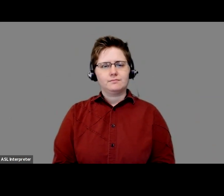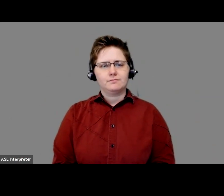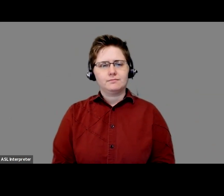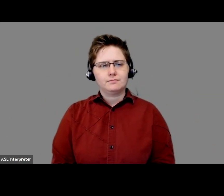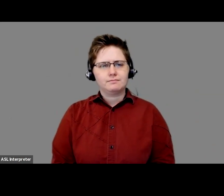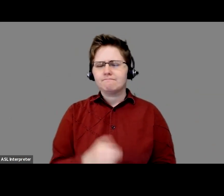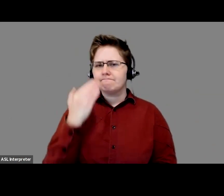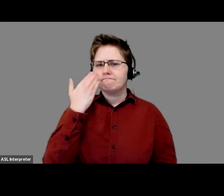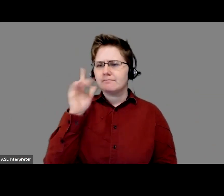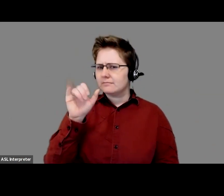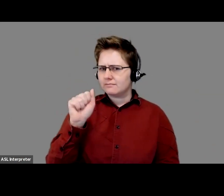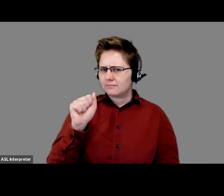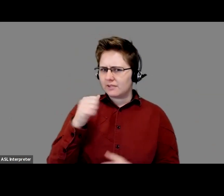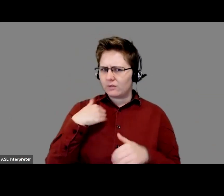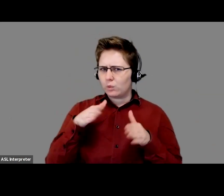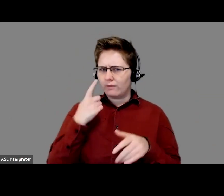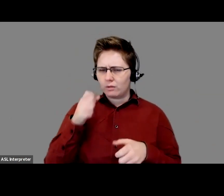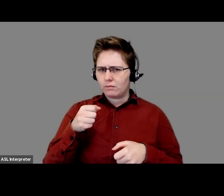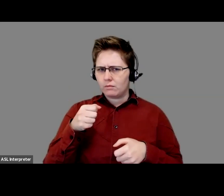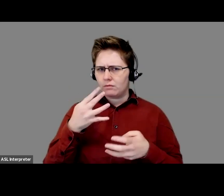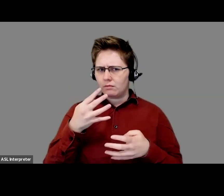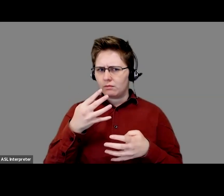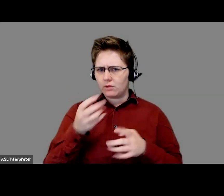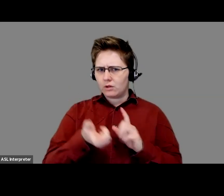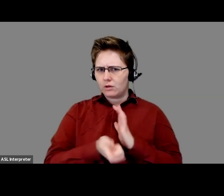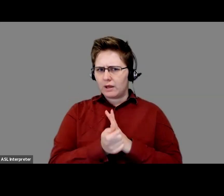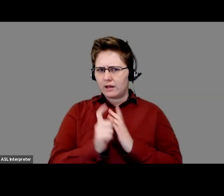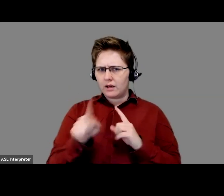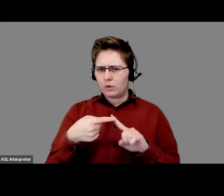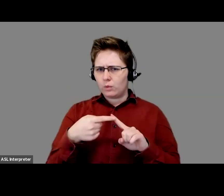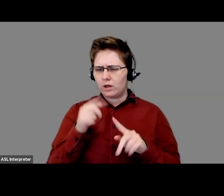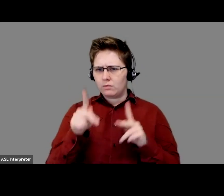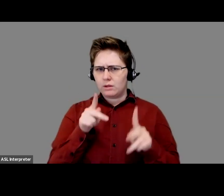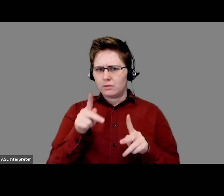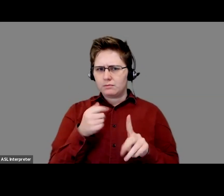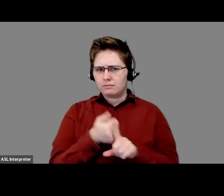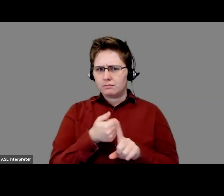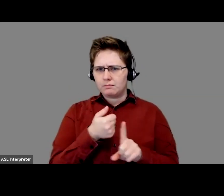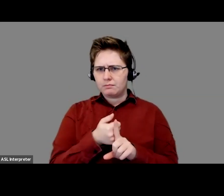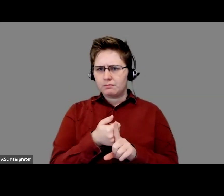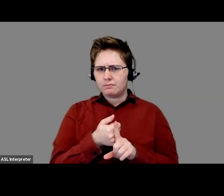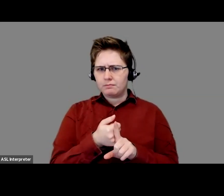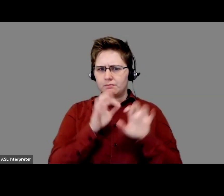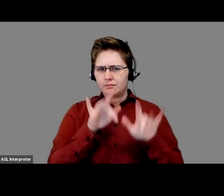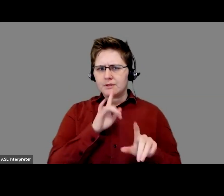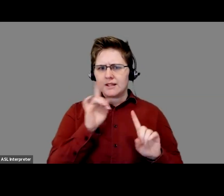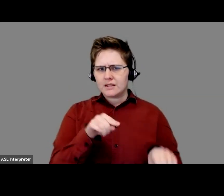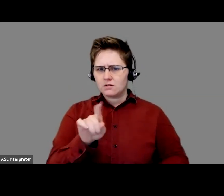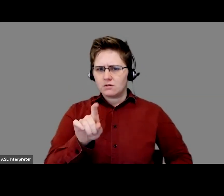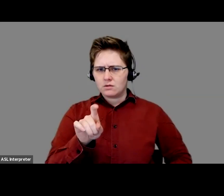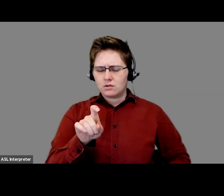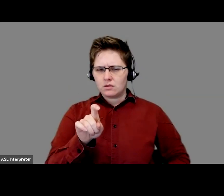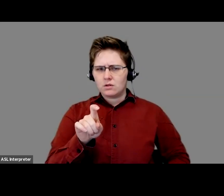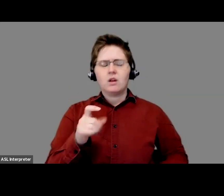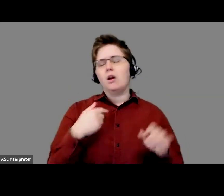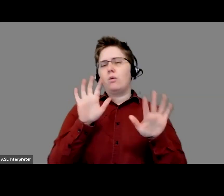And I don't know, Lisa, is there a way to pull that up? Does it come up automatically when people have put in their answers? While